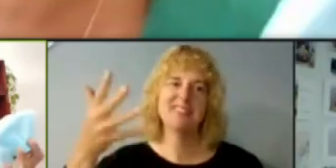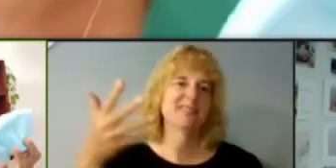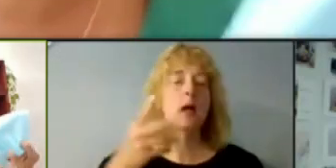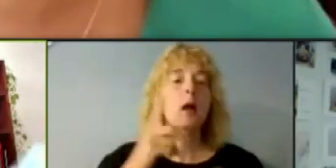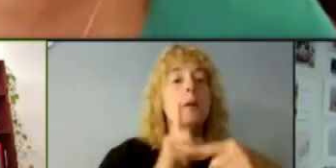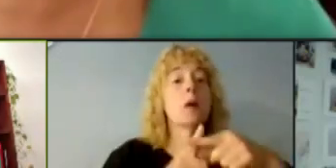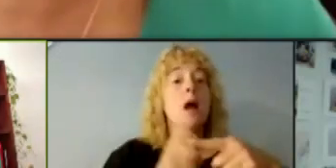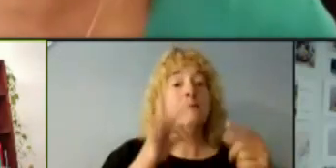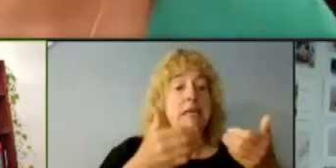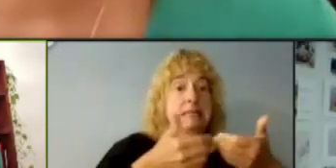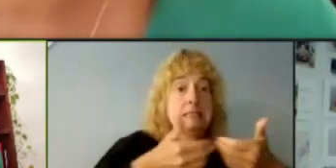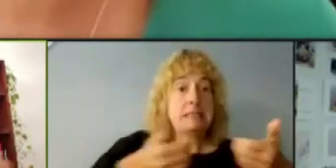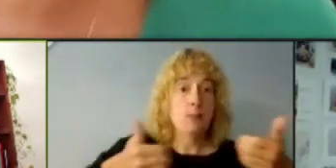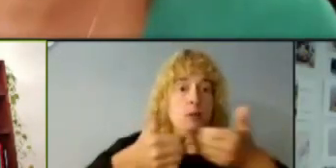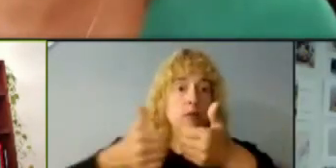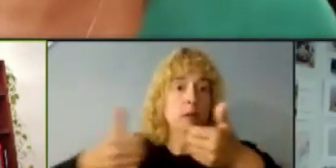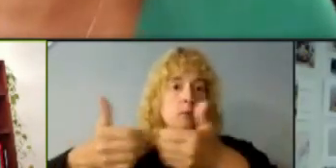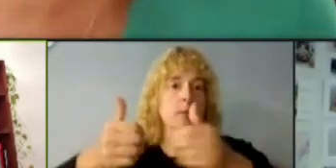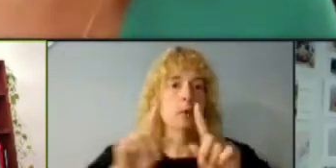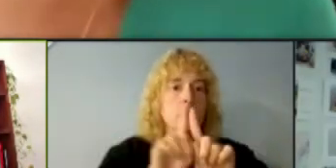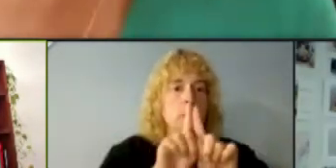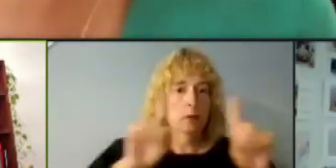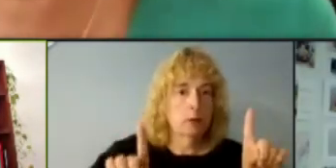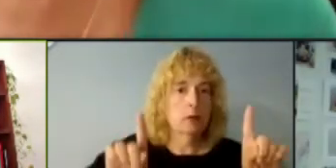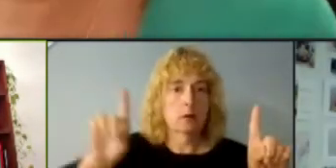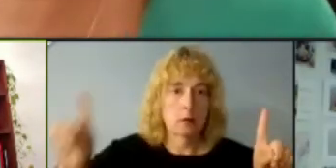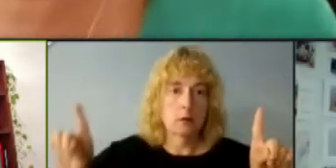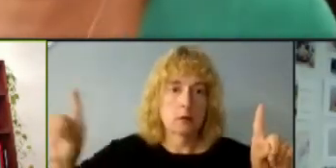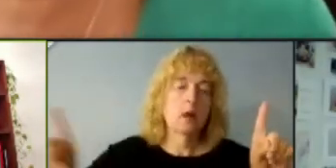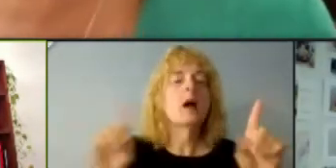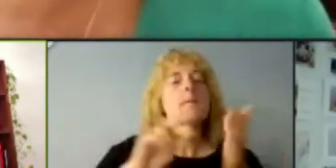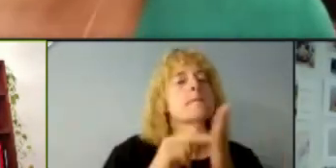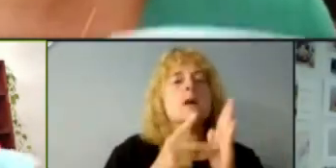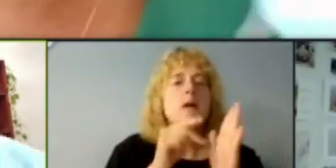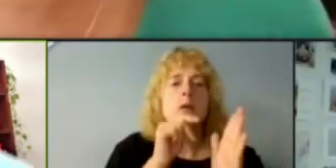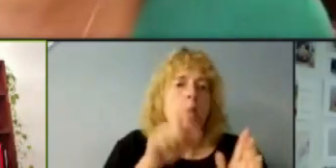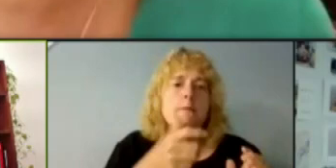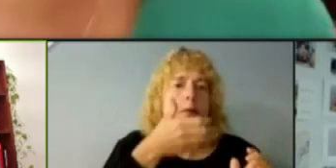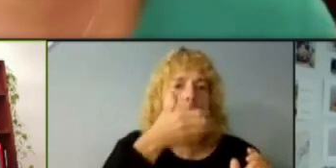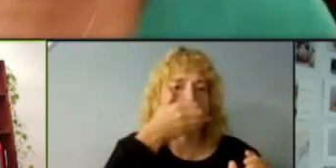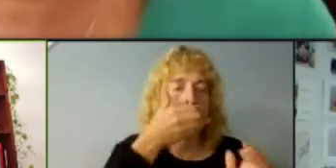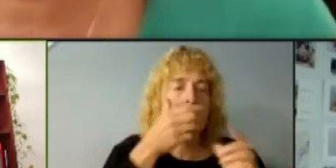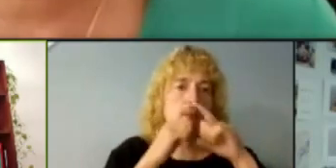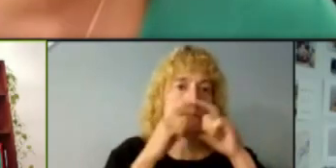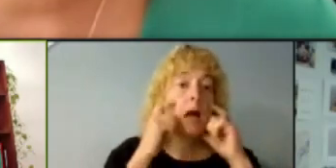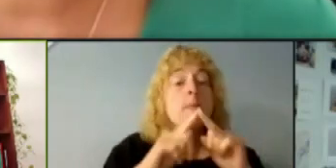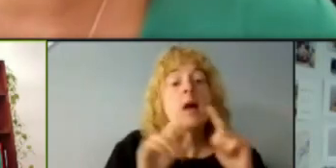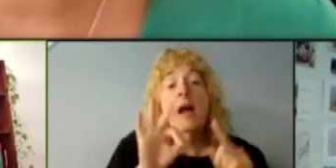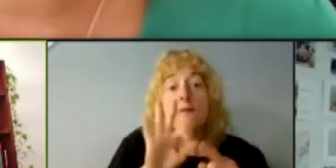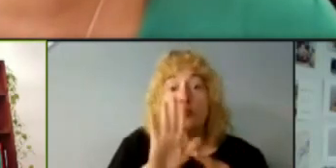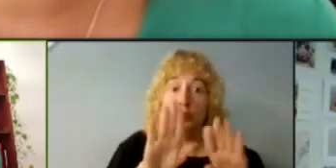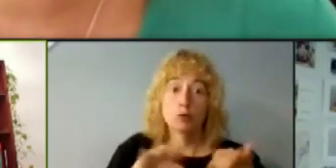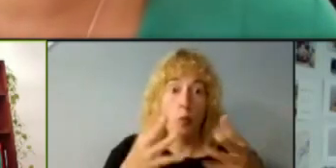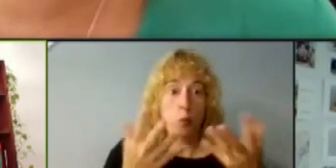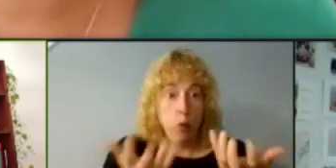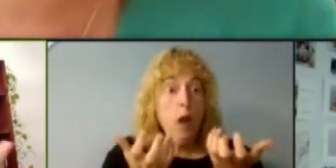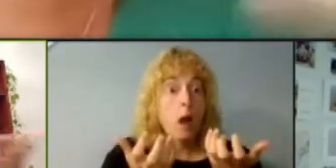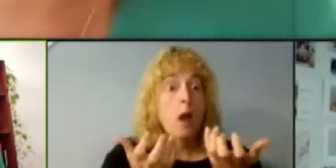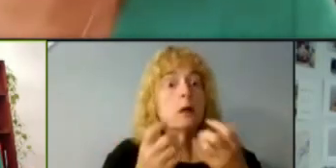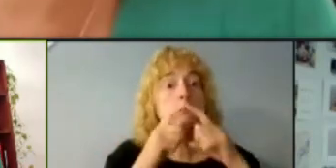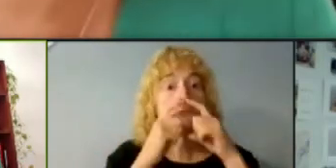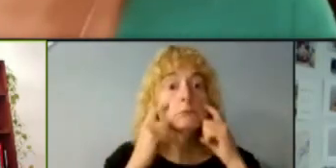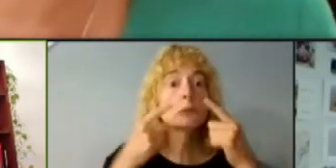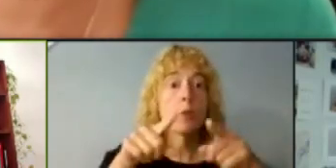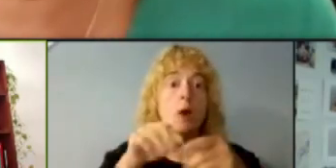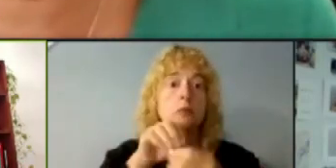masks are not required. Now, if your children still want to wear a mask when they're in school, that's perfectly appropriate. But